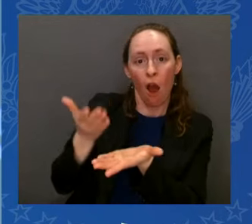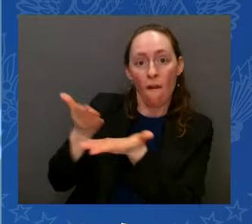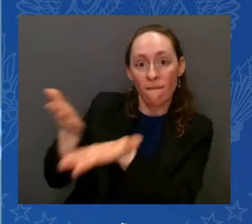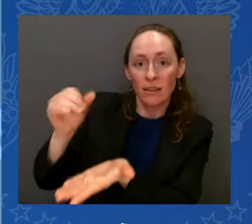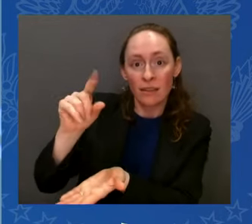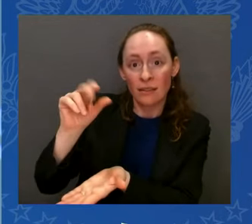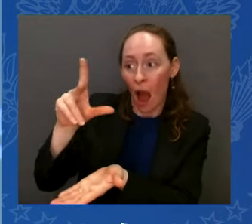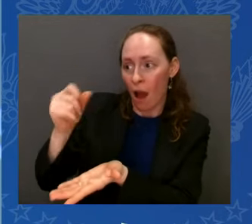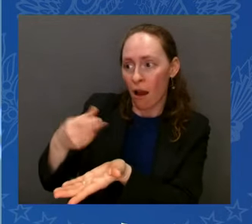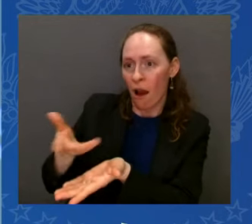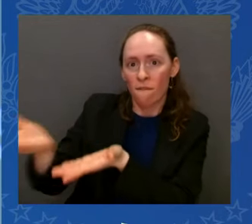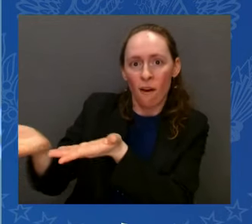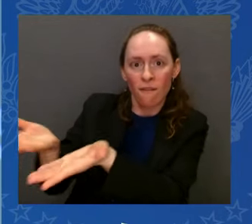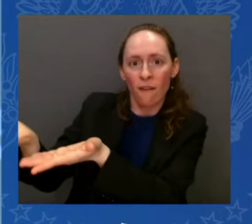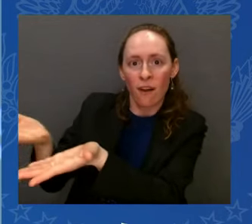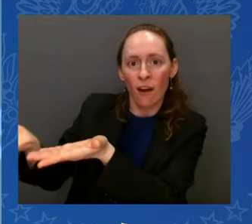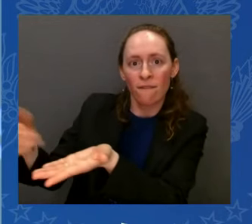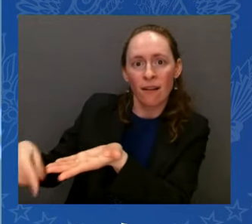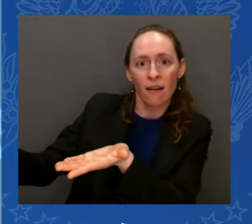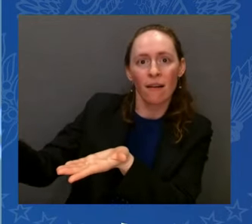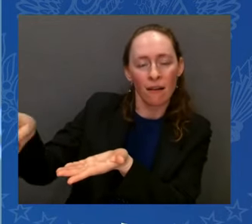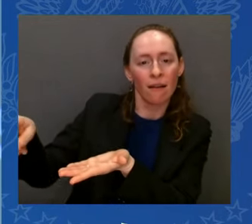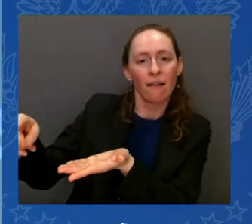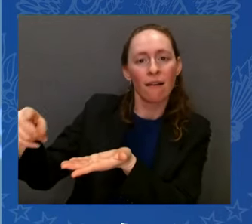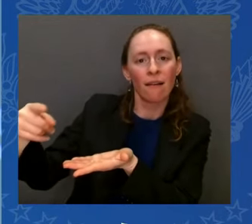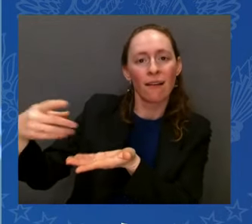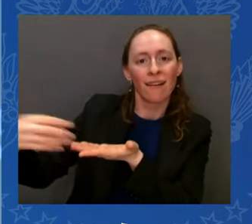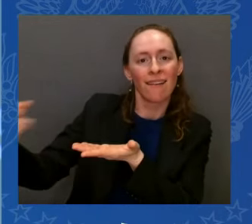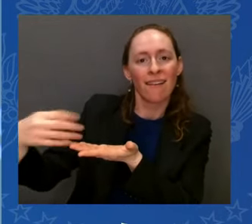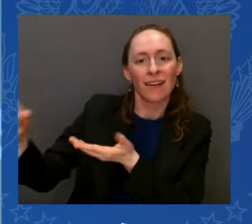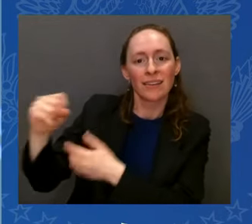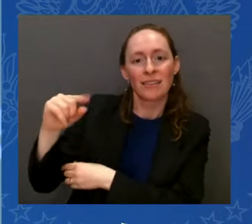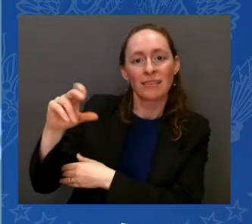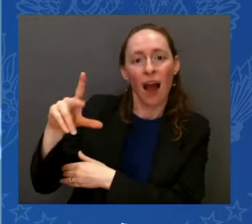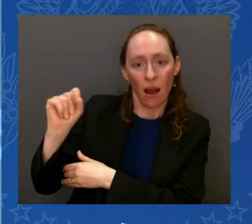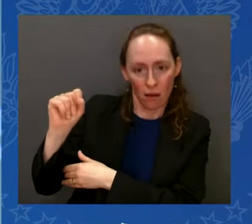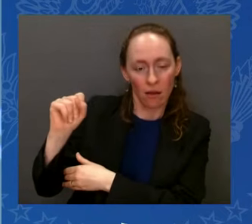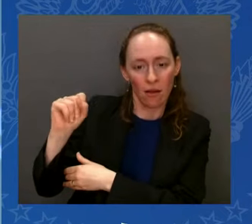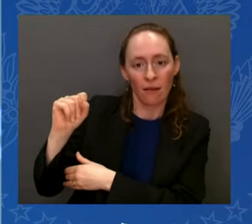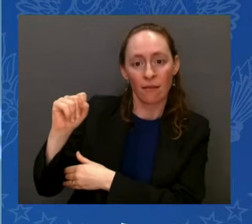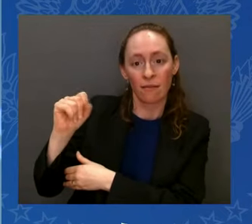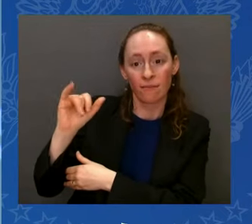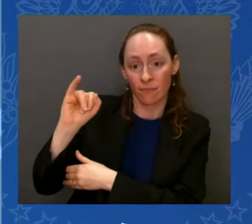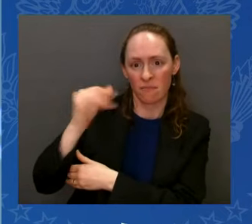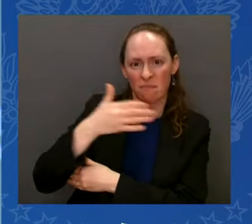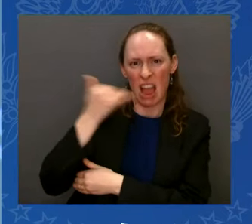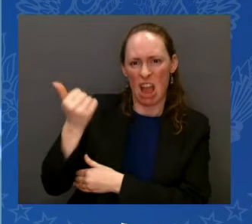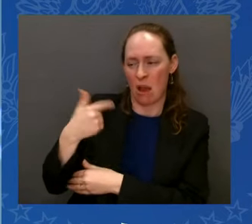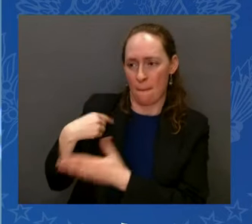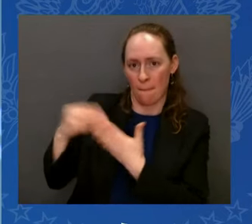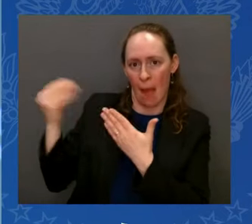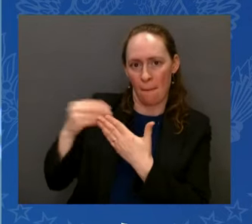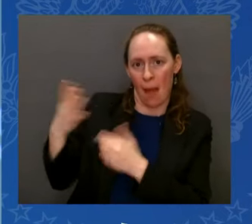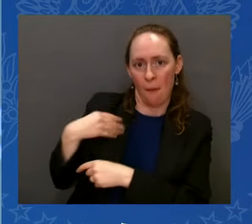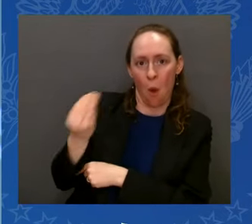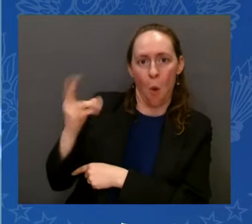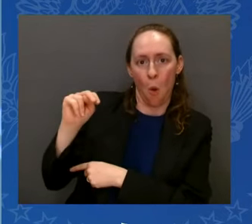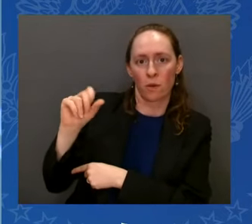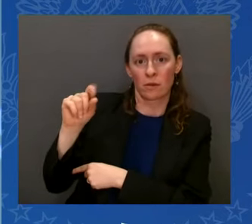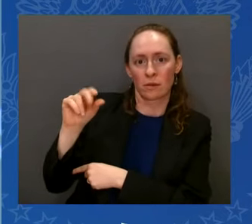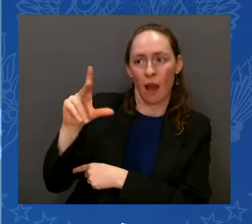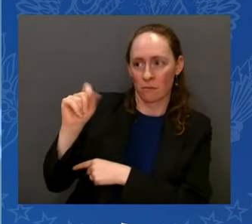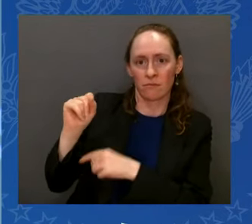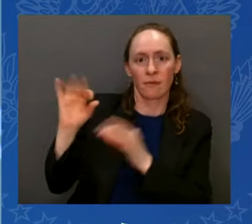stock. It raises the price of the stock, raise the value. And the shareholders and you do well. But guess